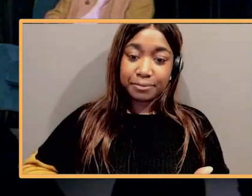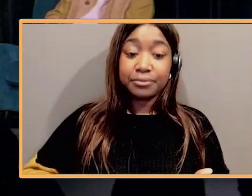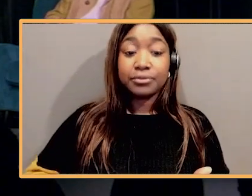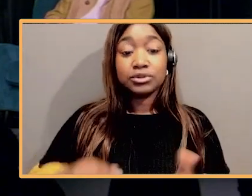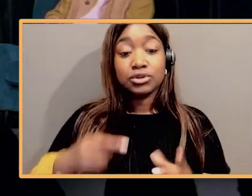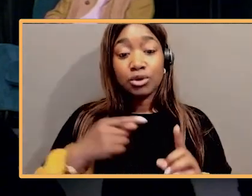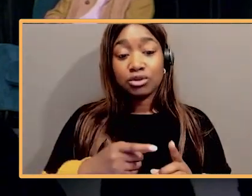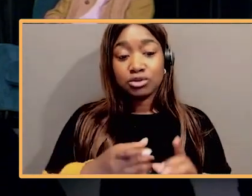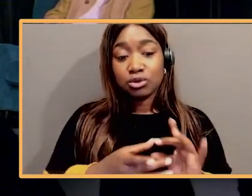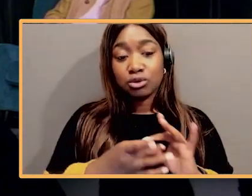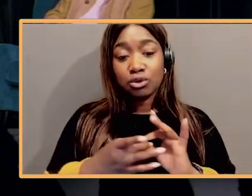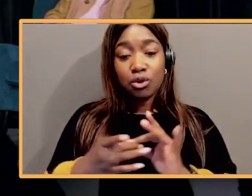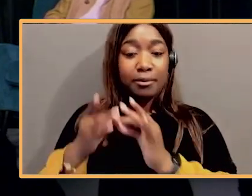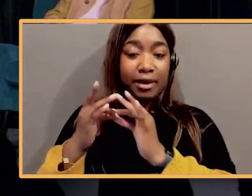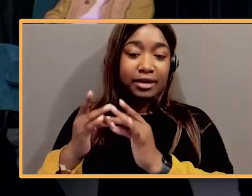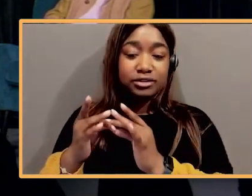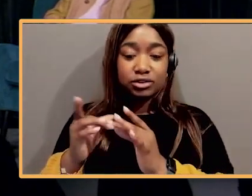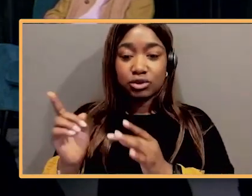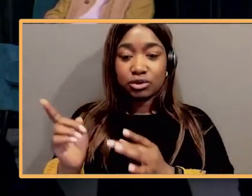our ancestors came from.